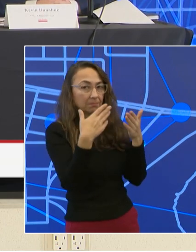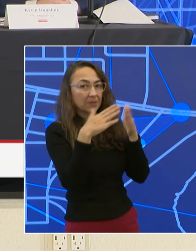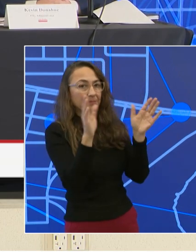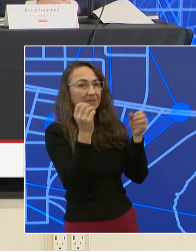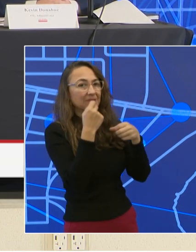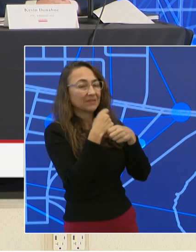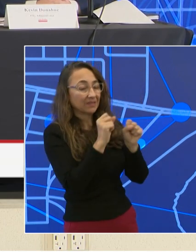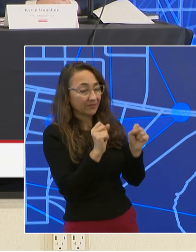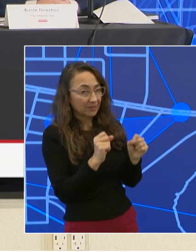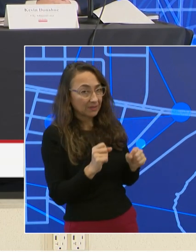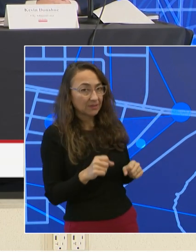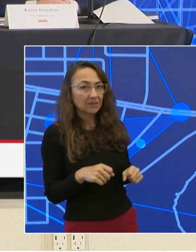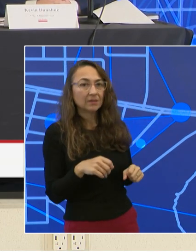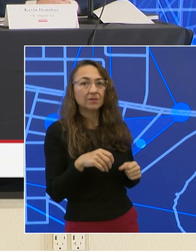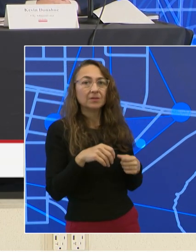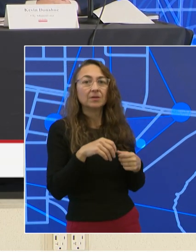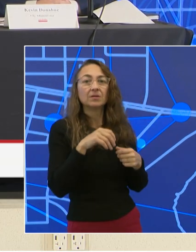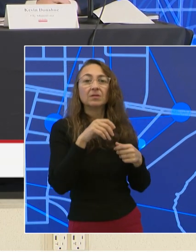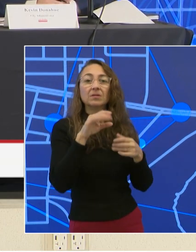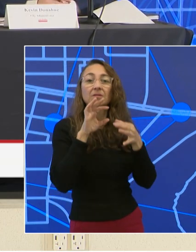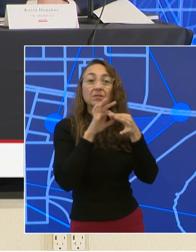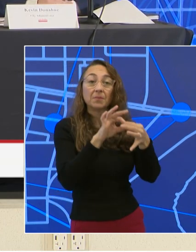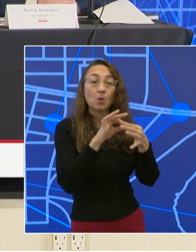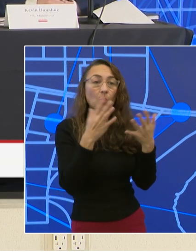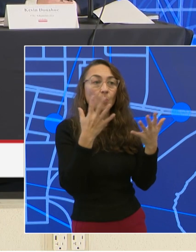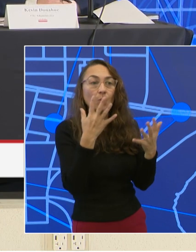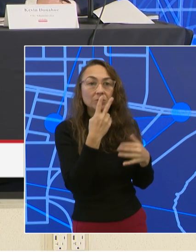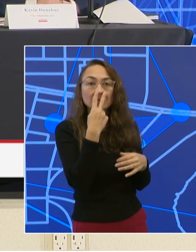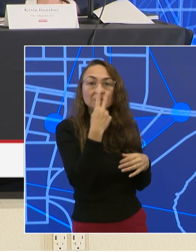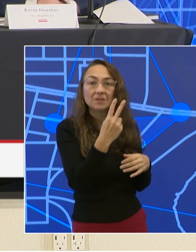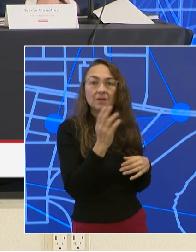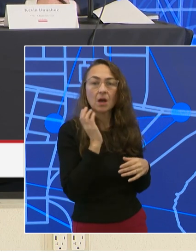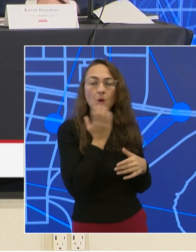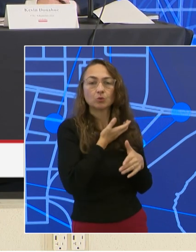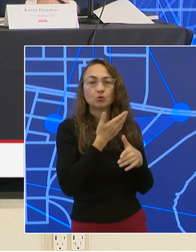also about what I see as our shared